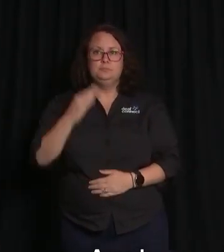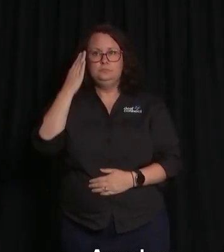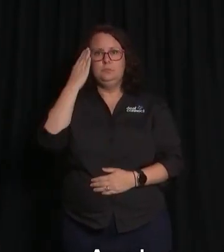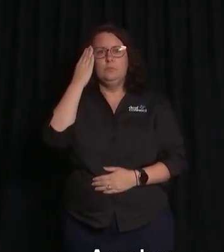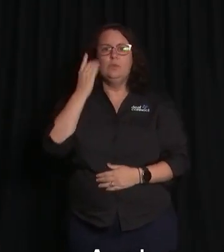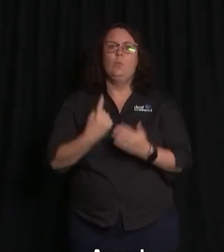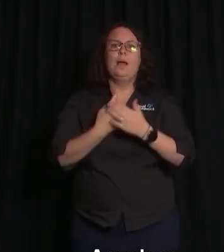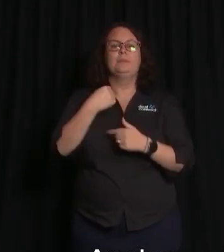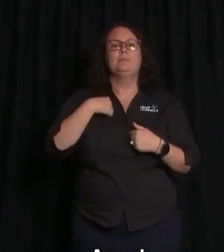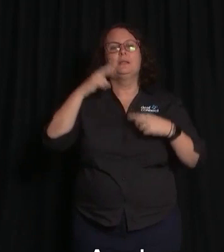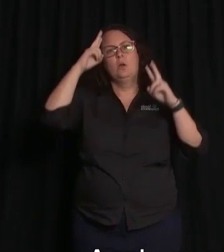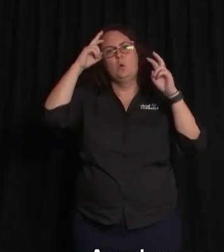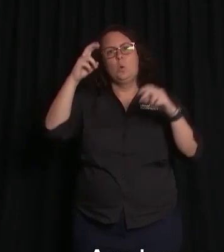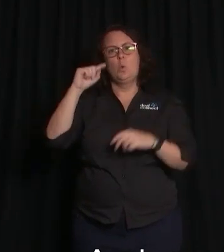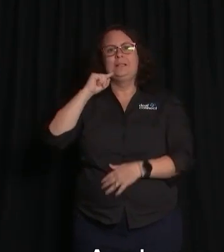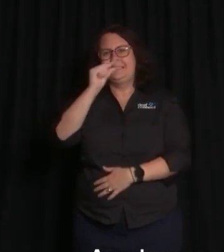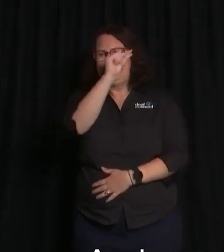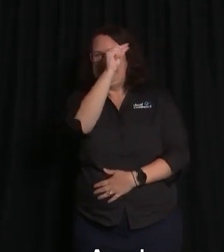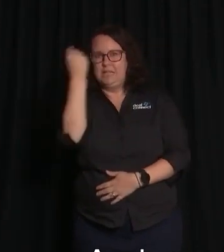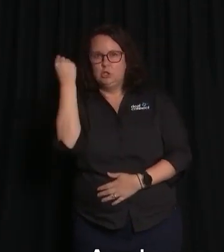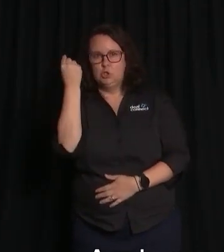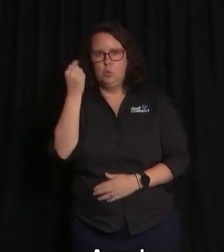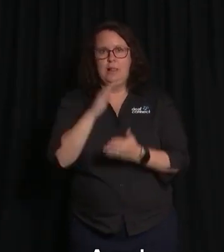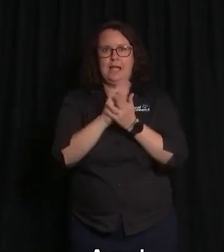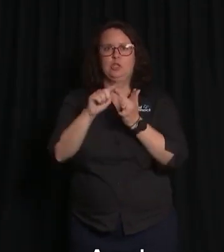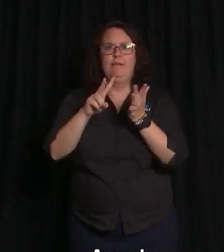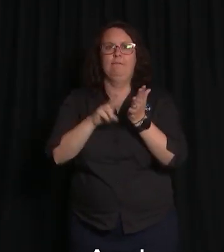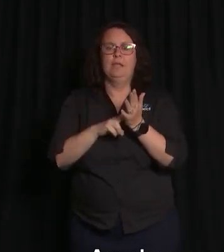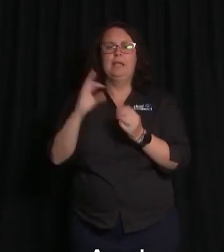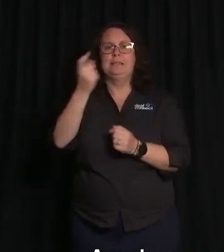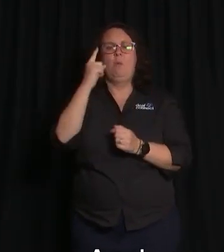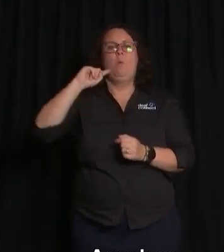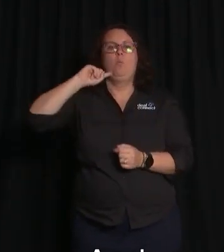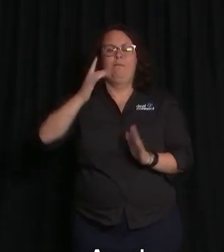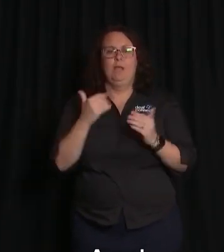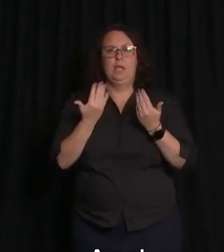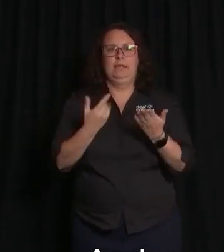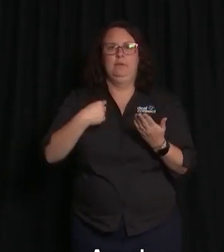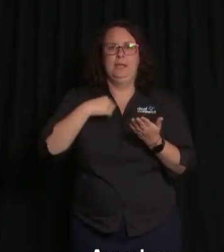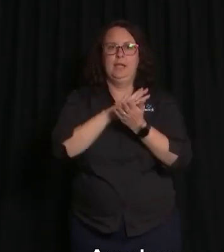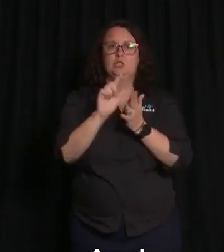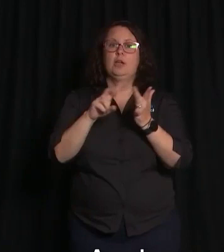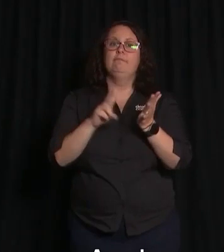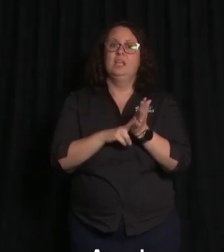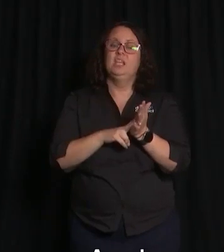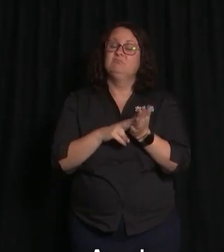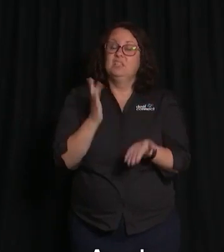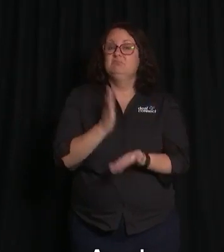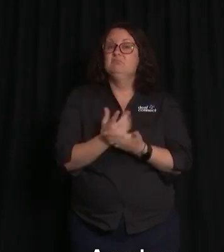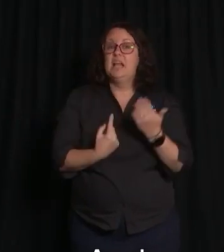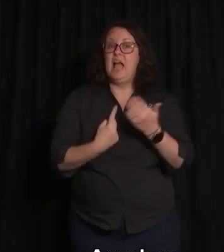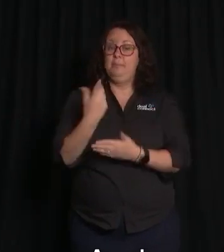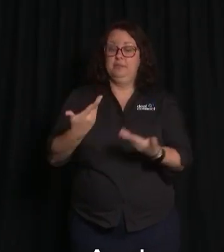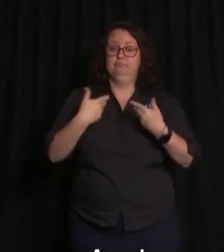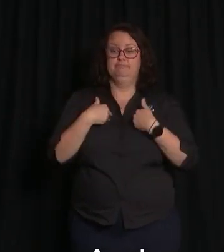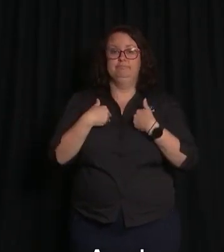intentional HIV infection, which means that someone went out of their way to deliberately infect me with HIV. And they were successful. I know